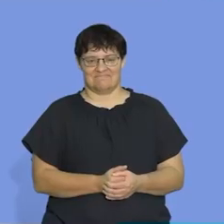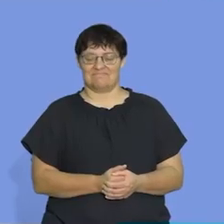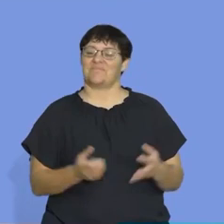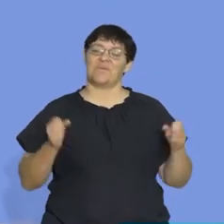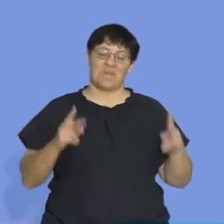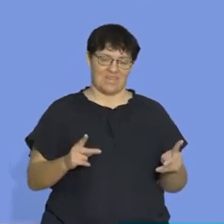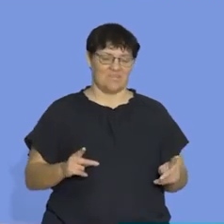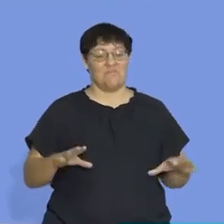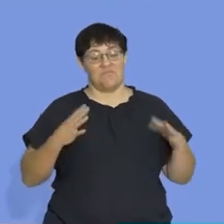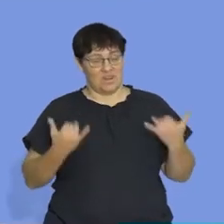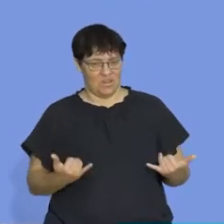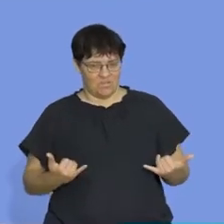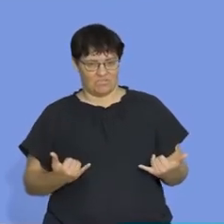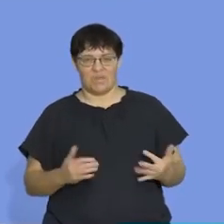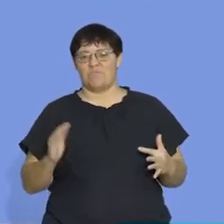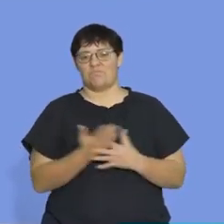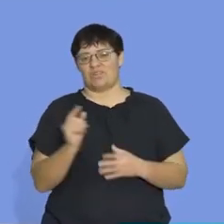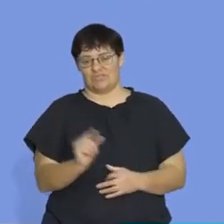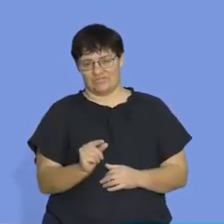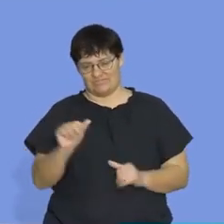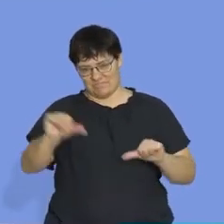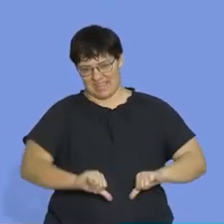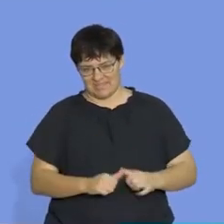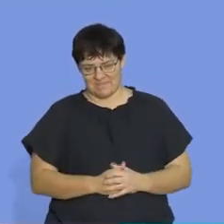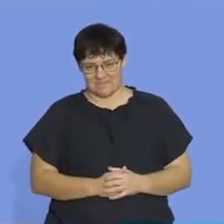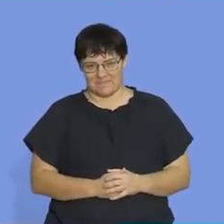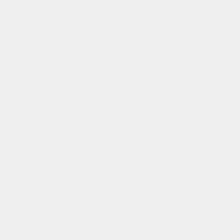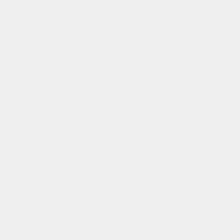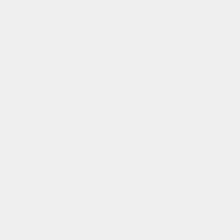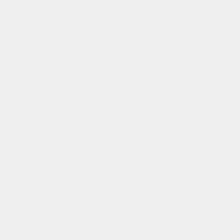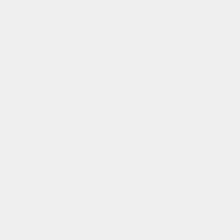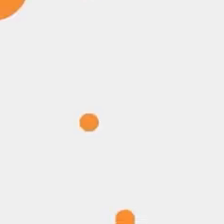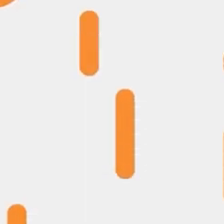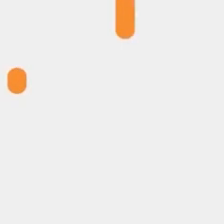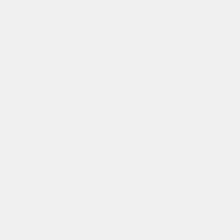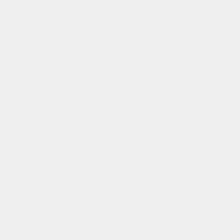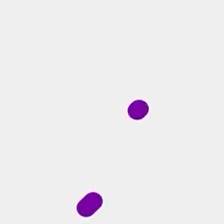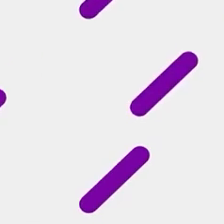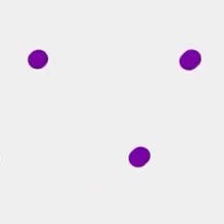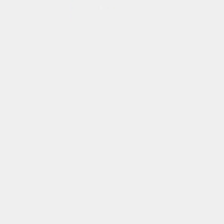Okay, that's it for now. We shall take a short break. See you after the break.